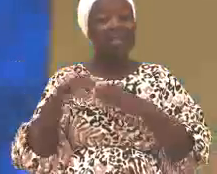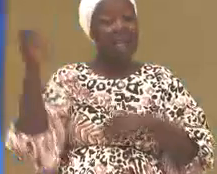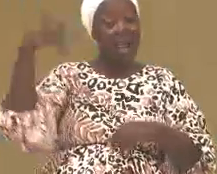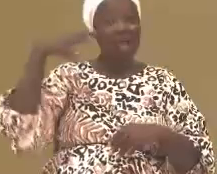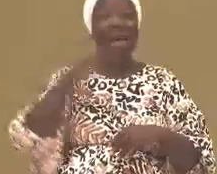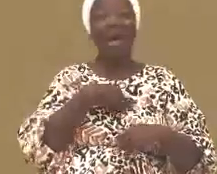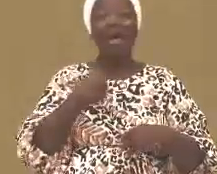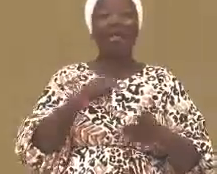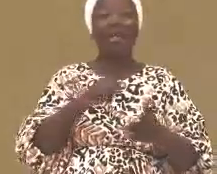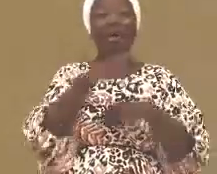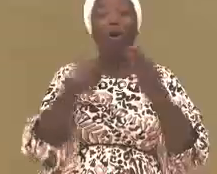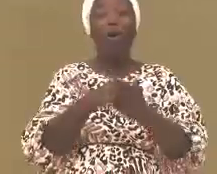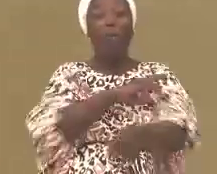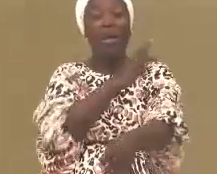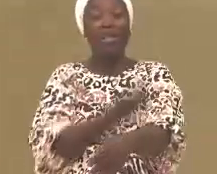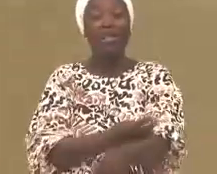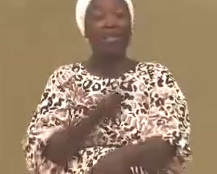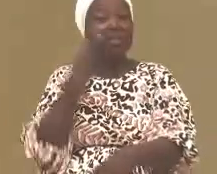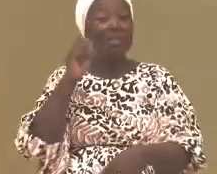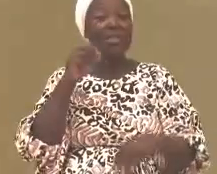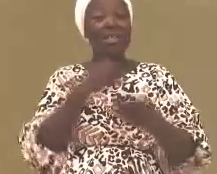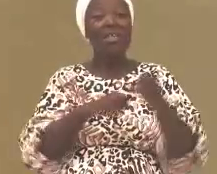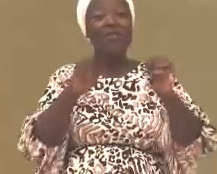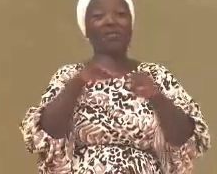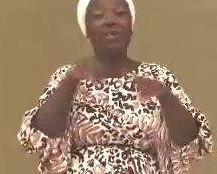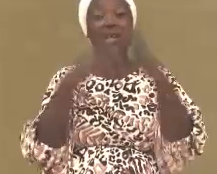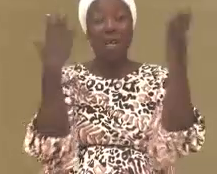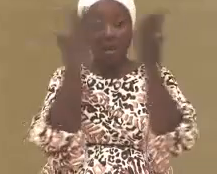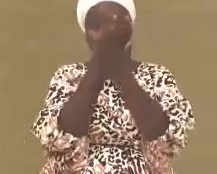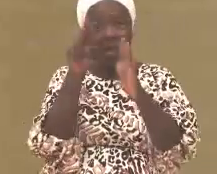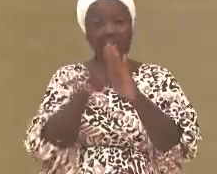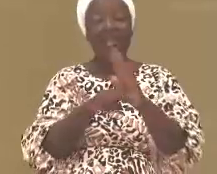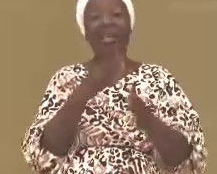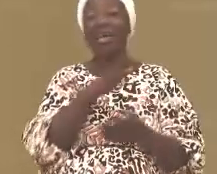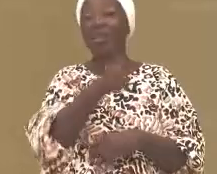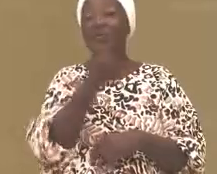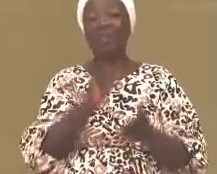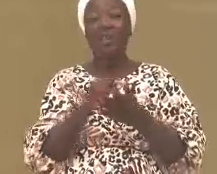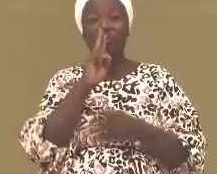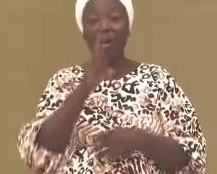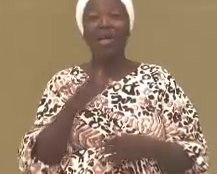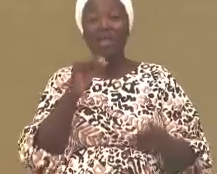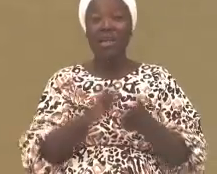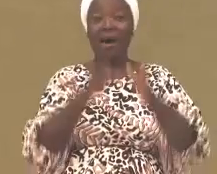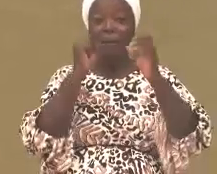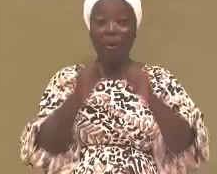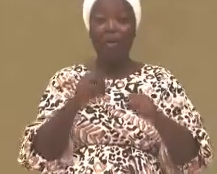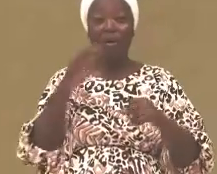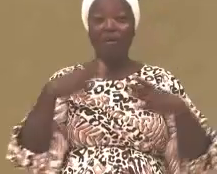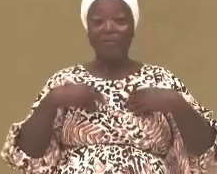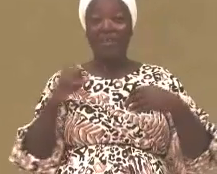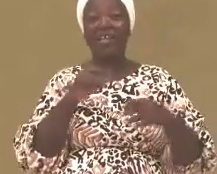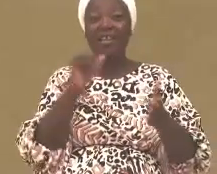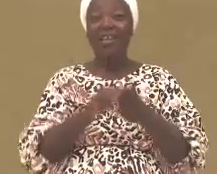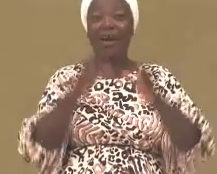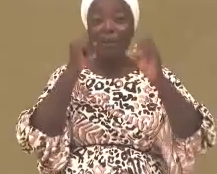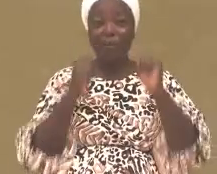Almighty sees even in darkness. Anywhere you are, that power of healing, that power